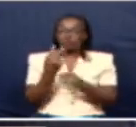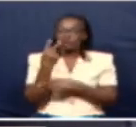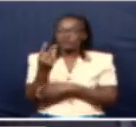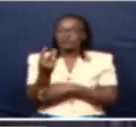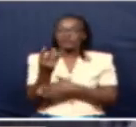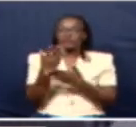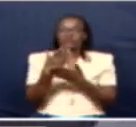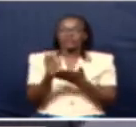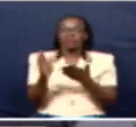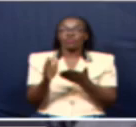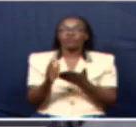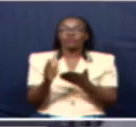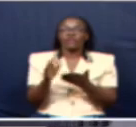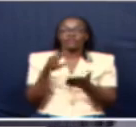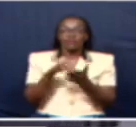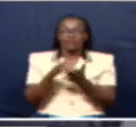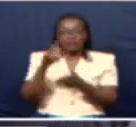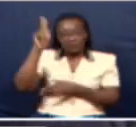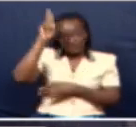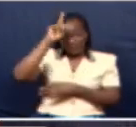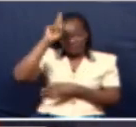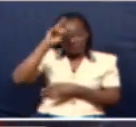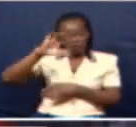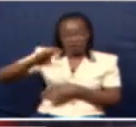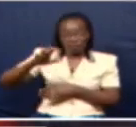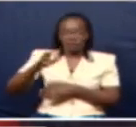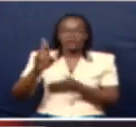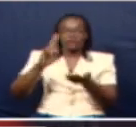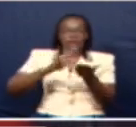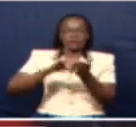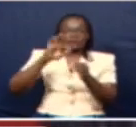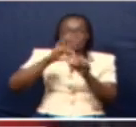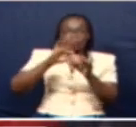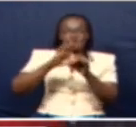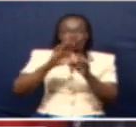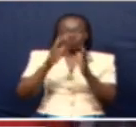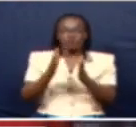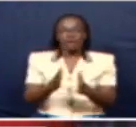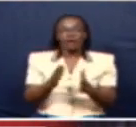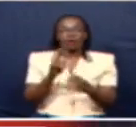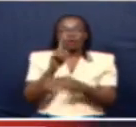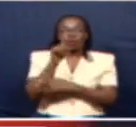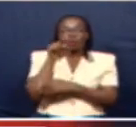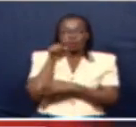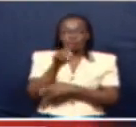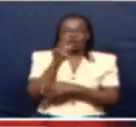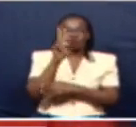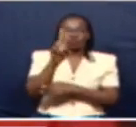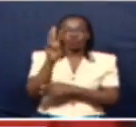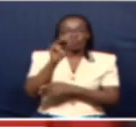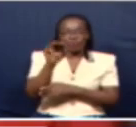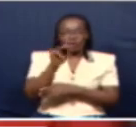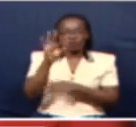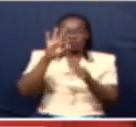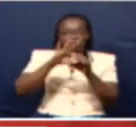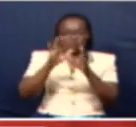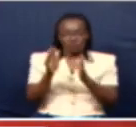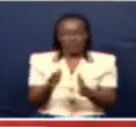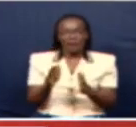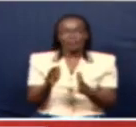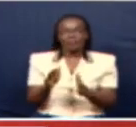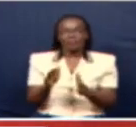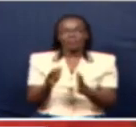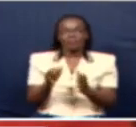statistics, in Kiambu County, the number of registered voters is slightly over 1.2 million voters. And